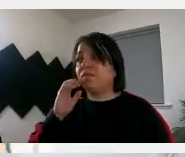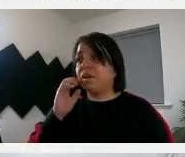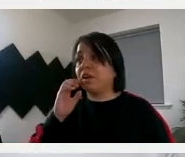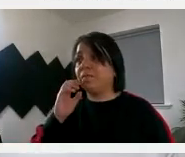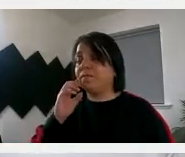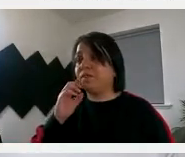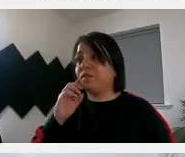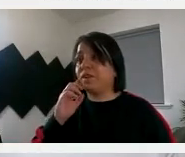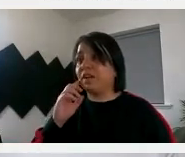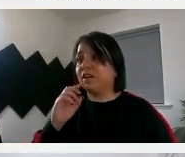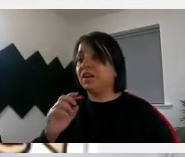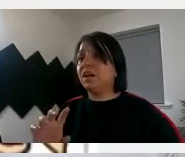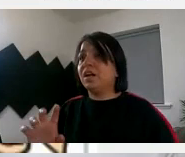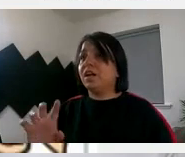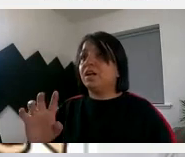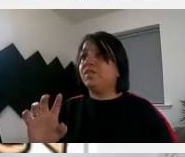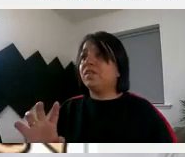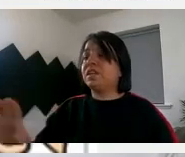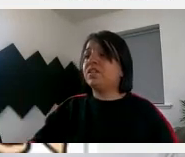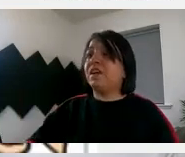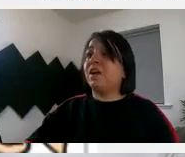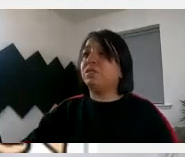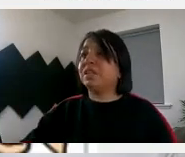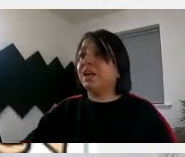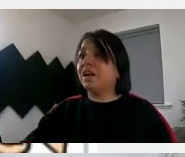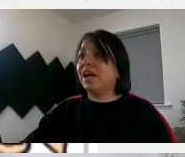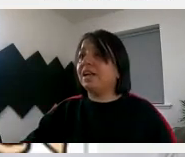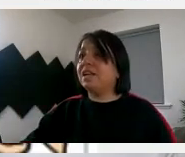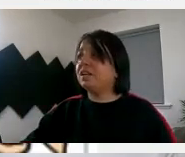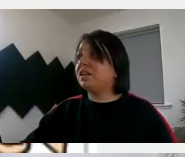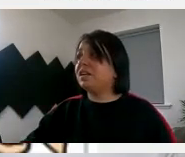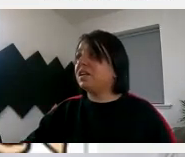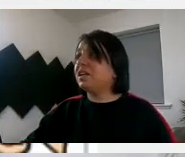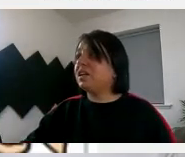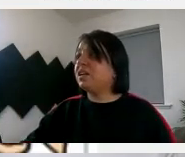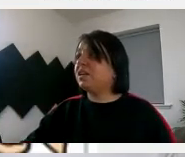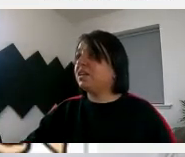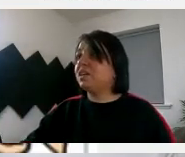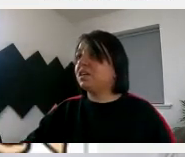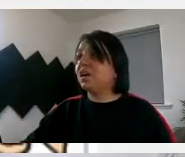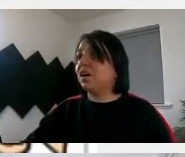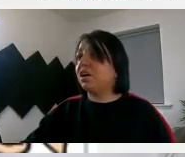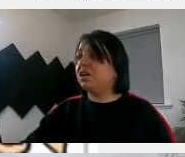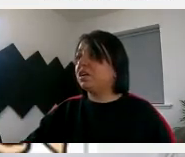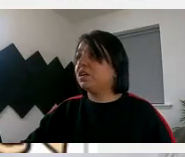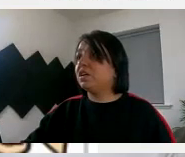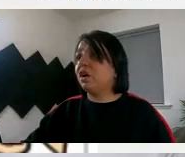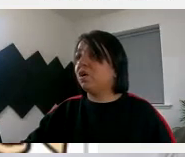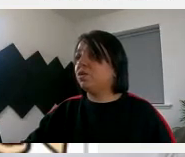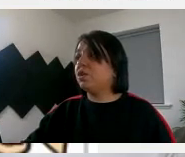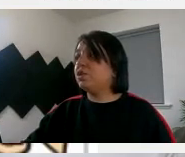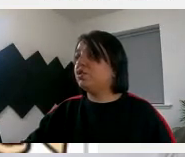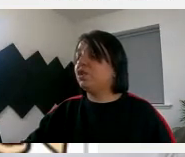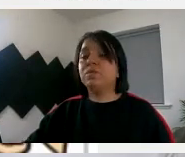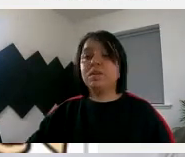for the UK. If you see your vowels, A, E, I,